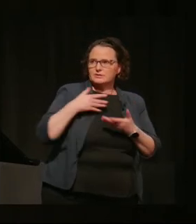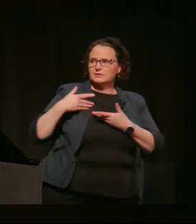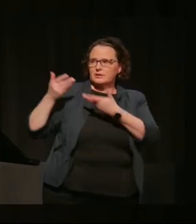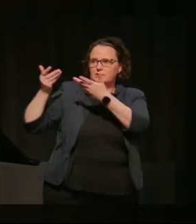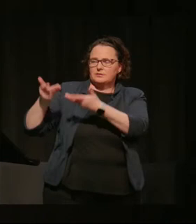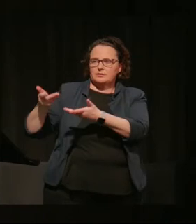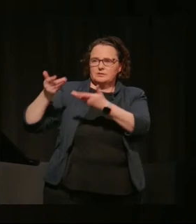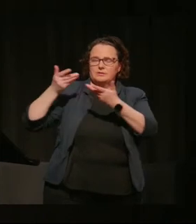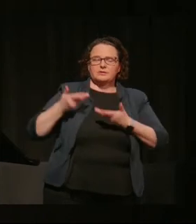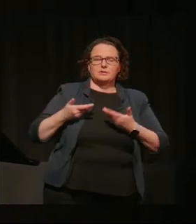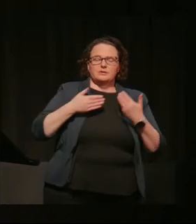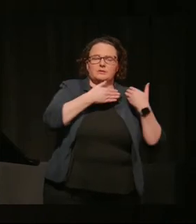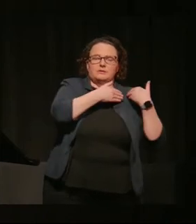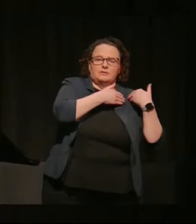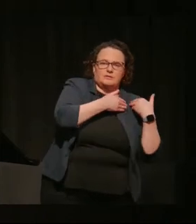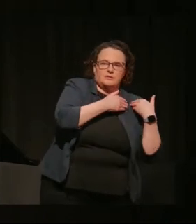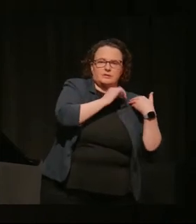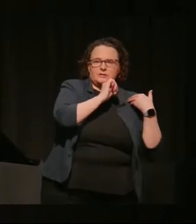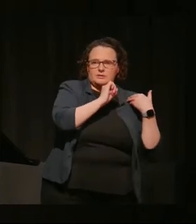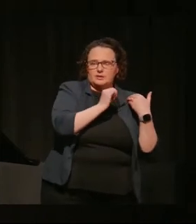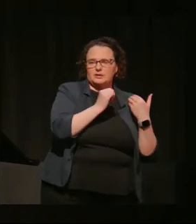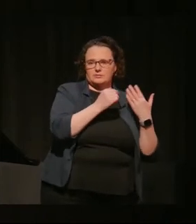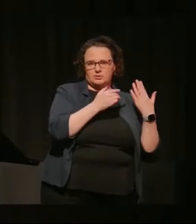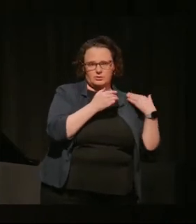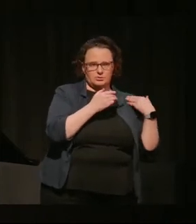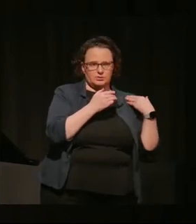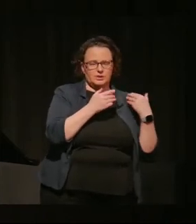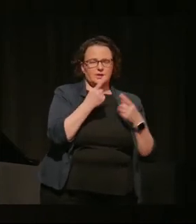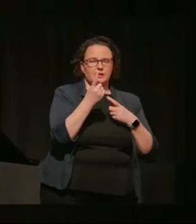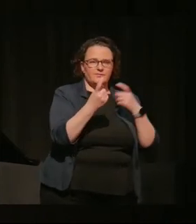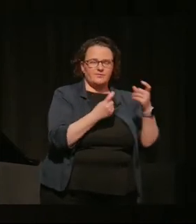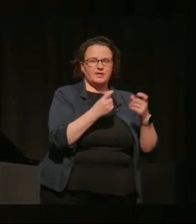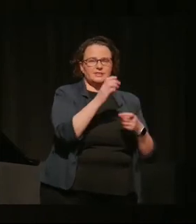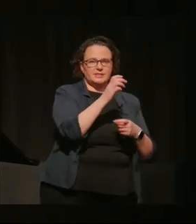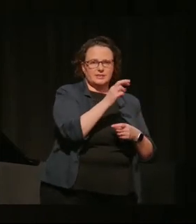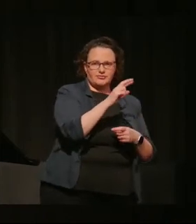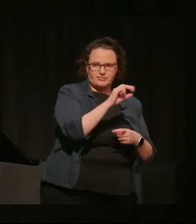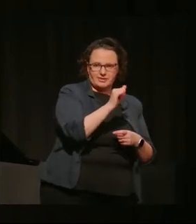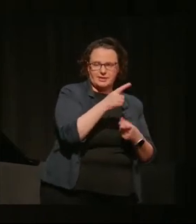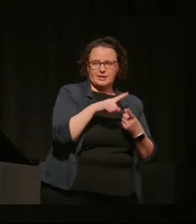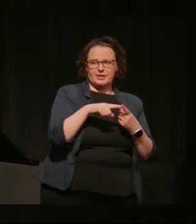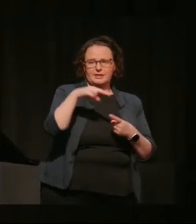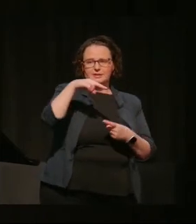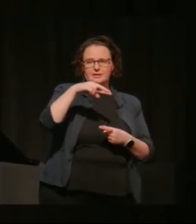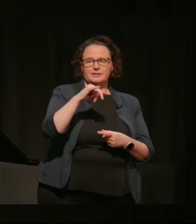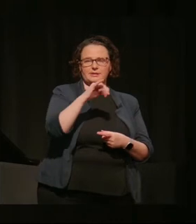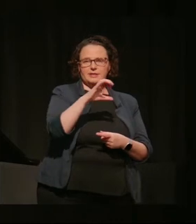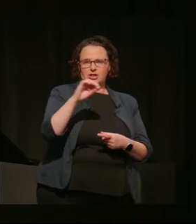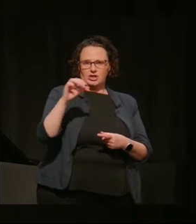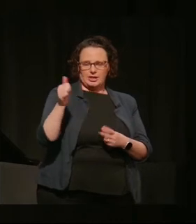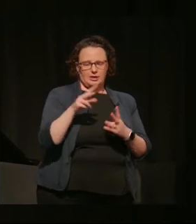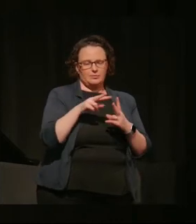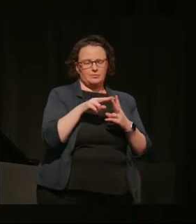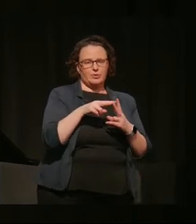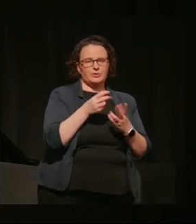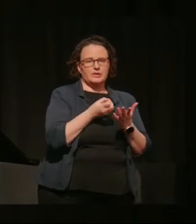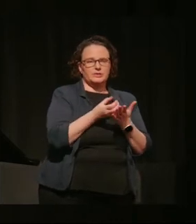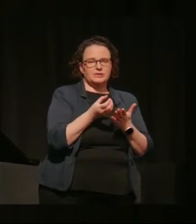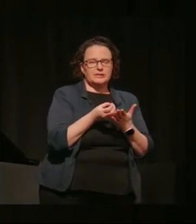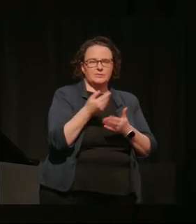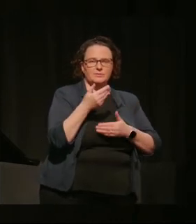families on their shoulders. I invite Karina Camarino and Nicola Zinn-Collis to tell us about